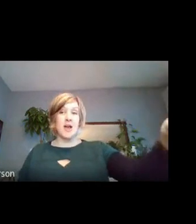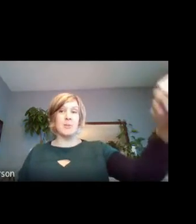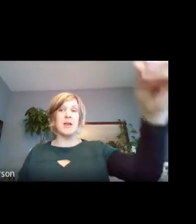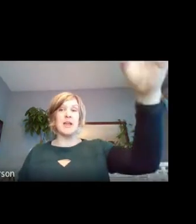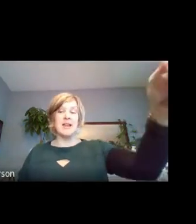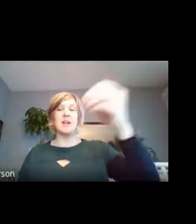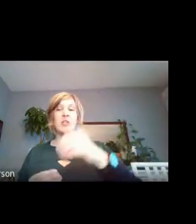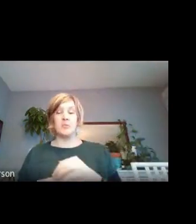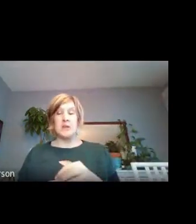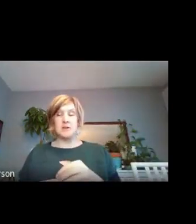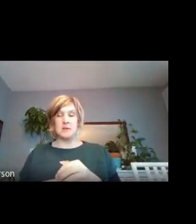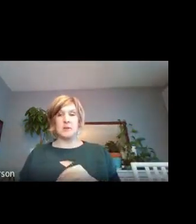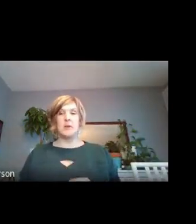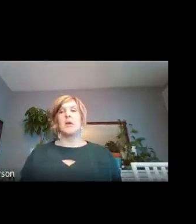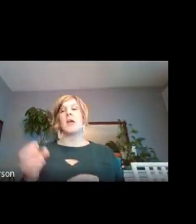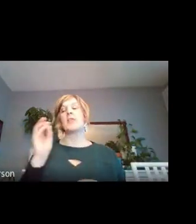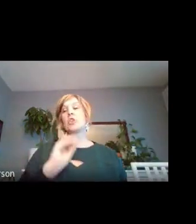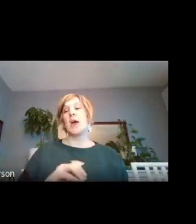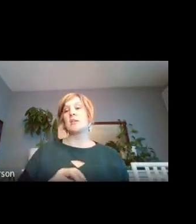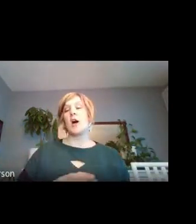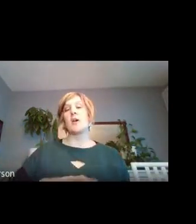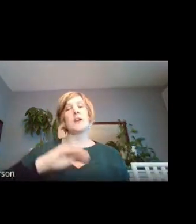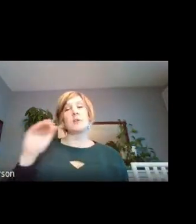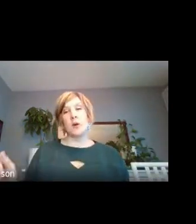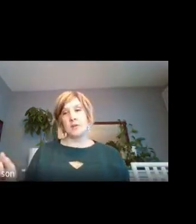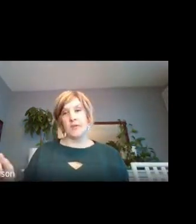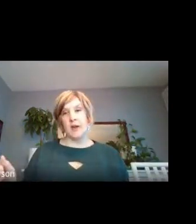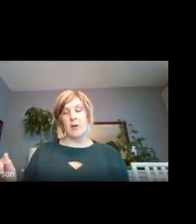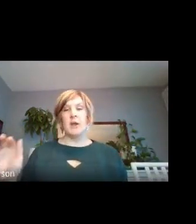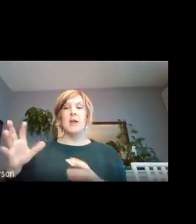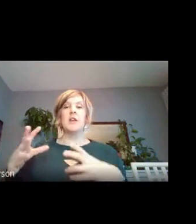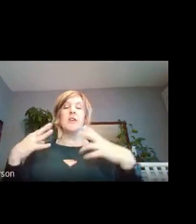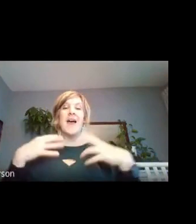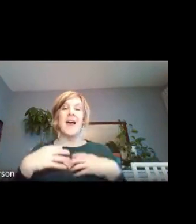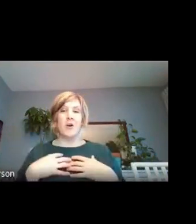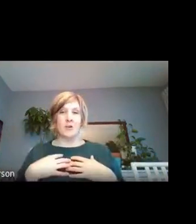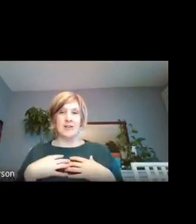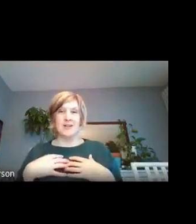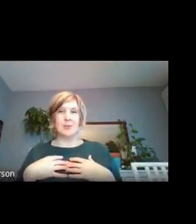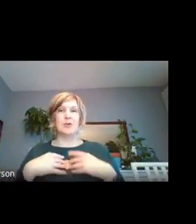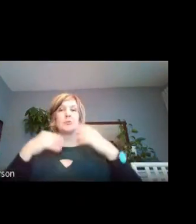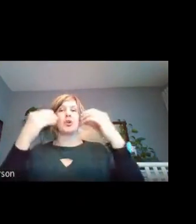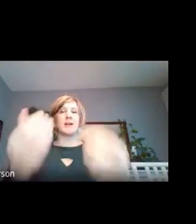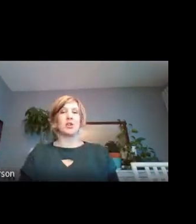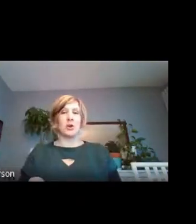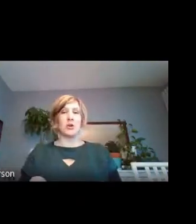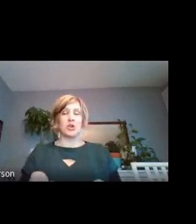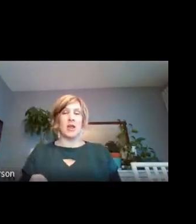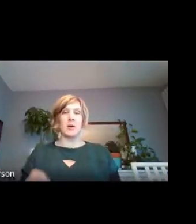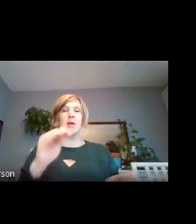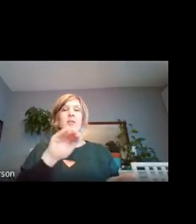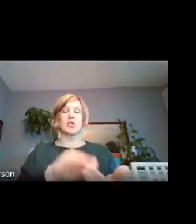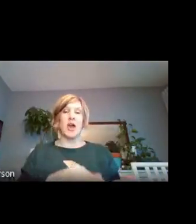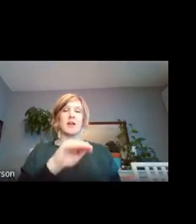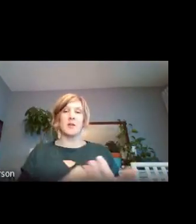a jam in the meet and the chat is off it's going to fail if an adult is in the room trying to share a